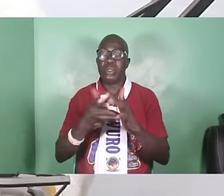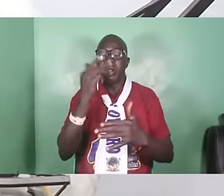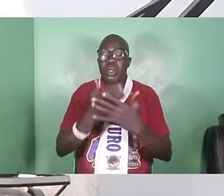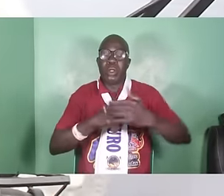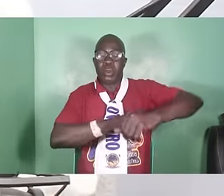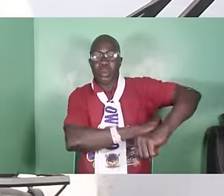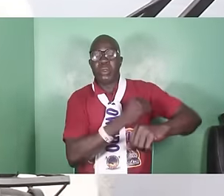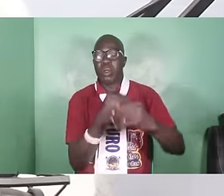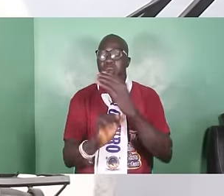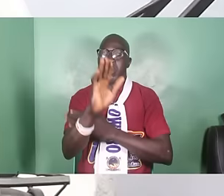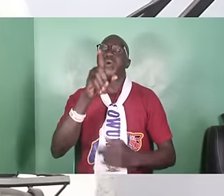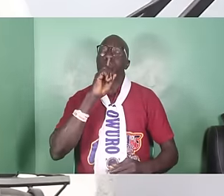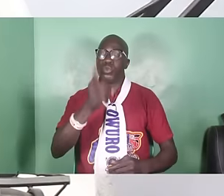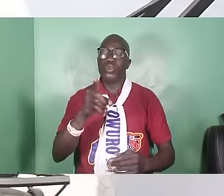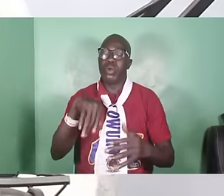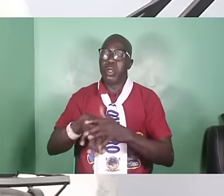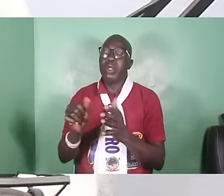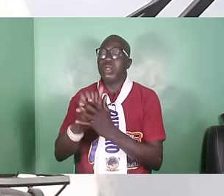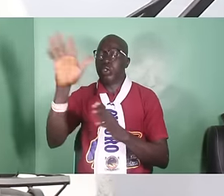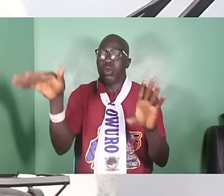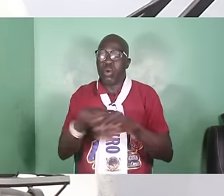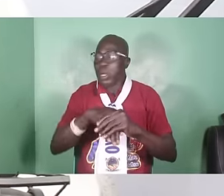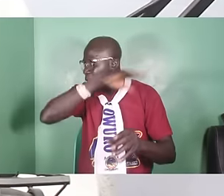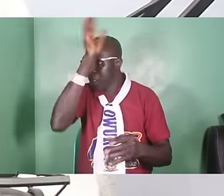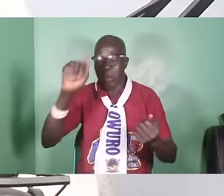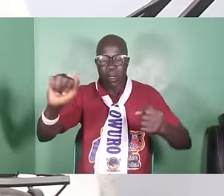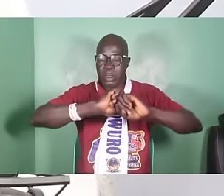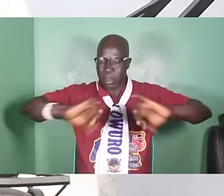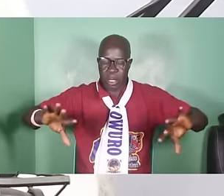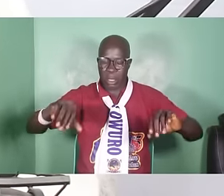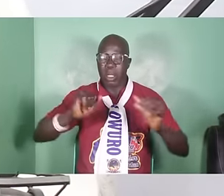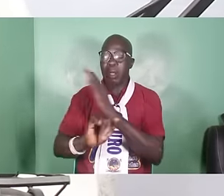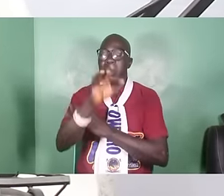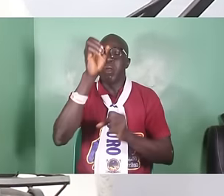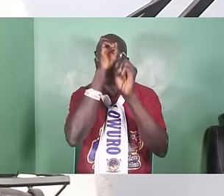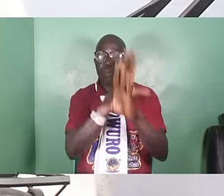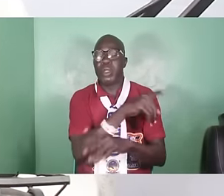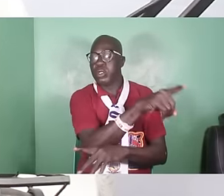Abo Olorun ma daju. Igbeyawo re oni tuka o.